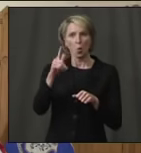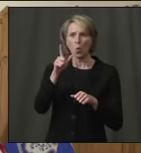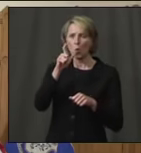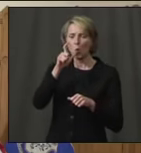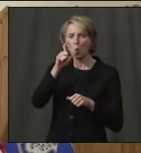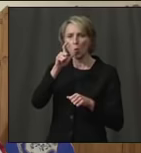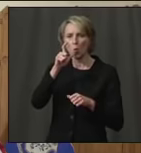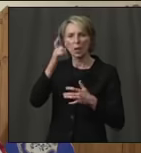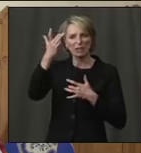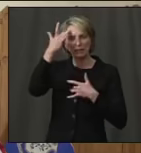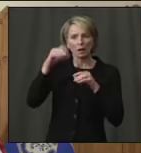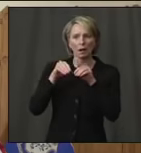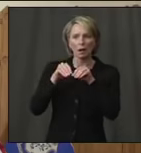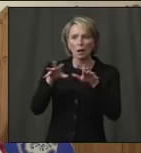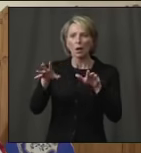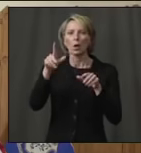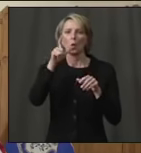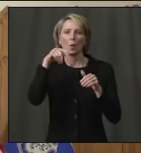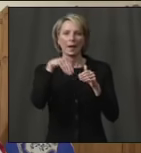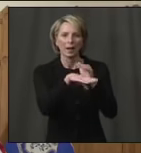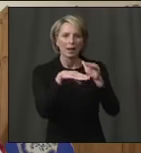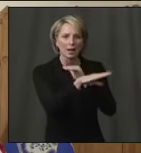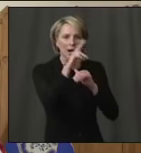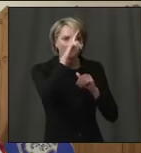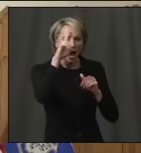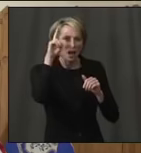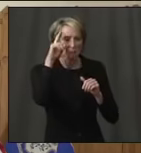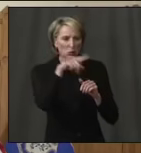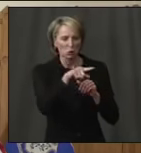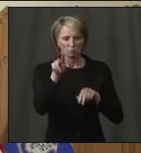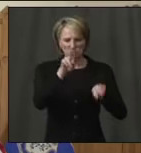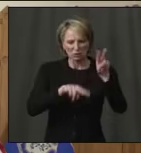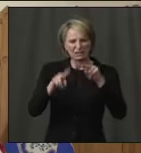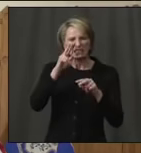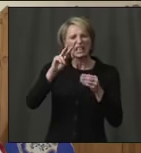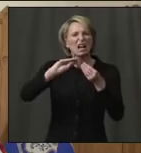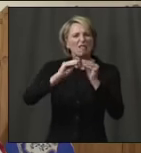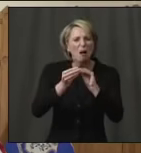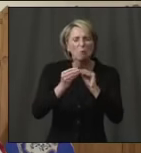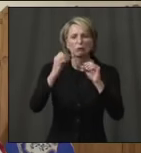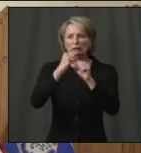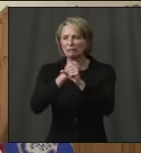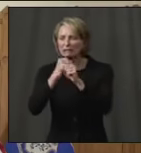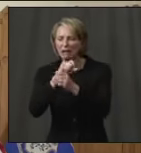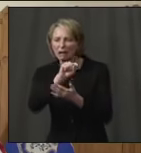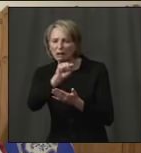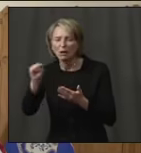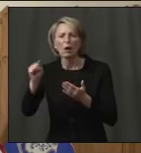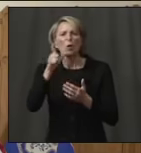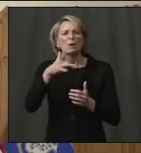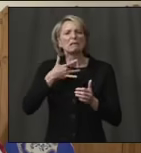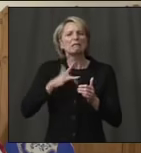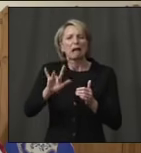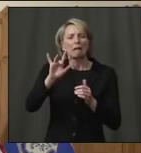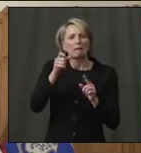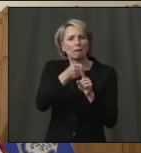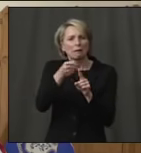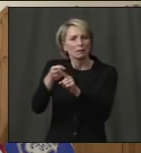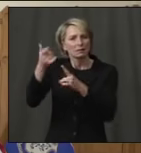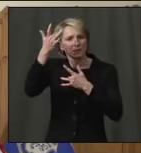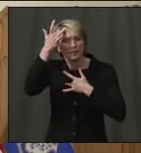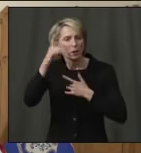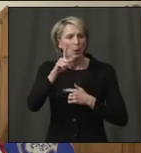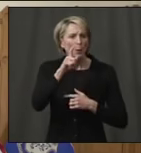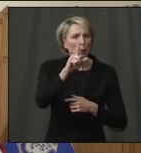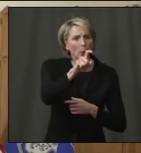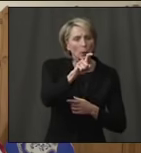is being hospitalized at this point? Can you tell from the data if it's medical workers, relatives of people like